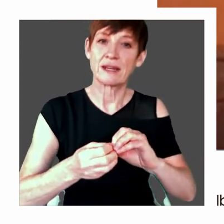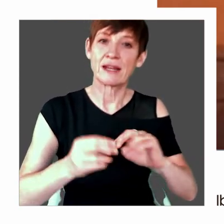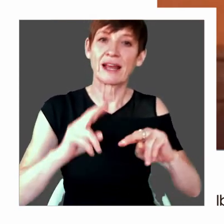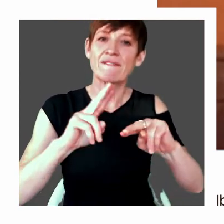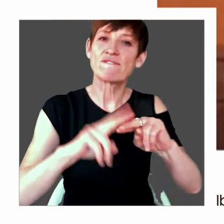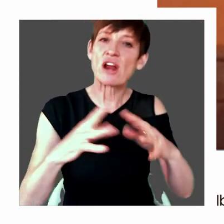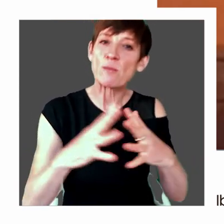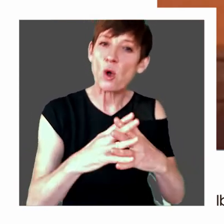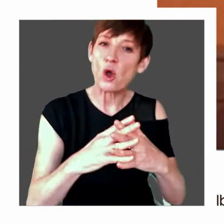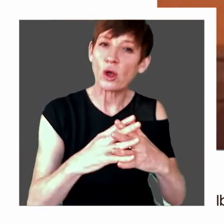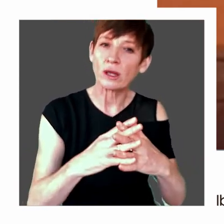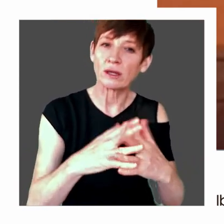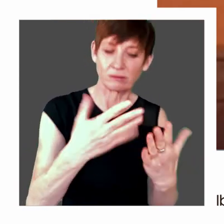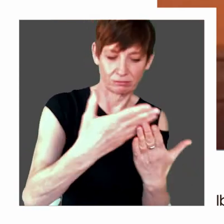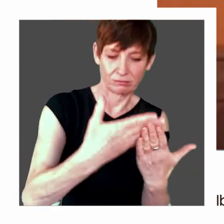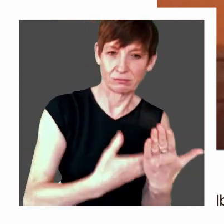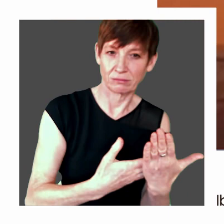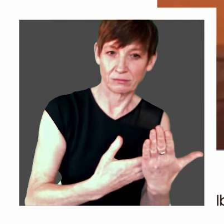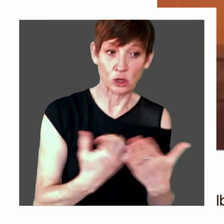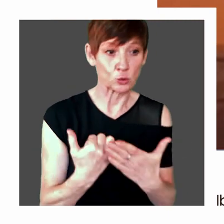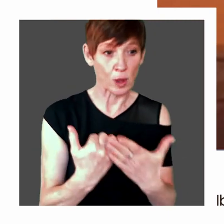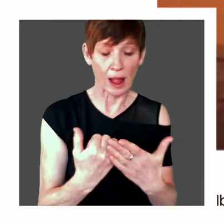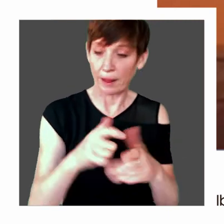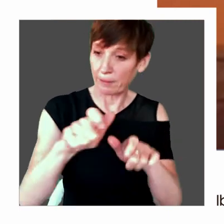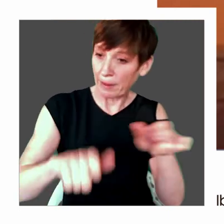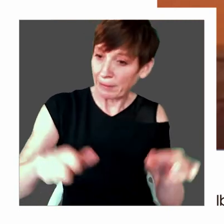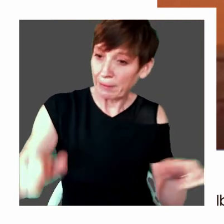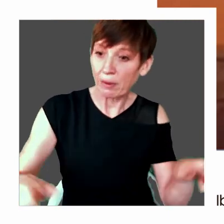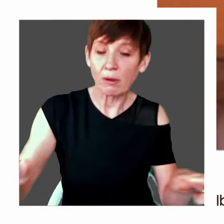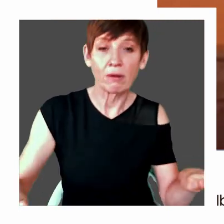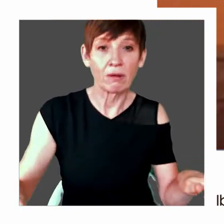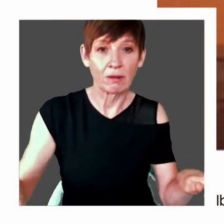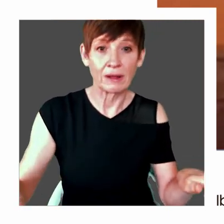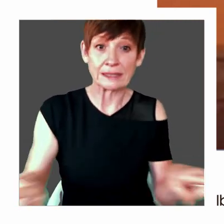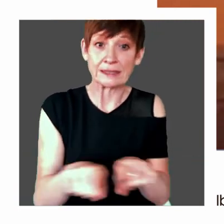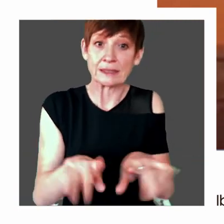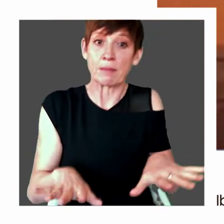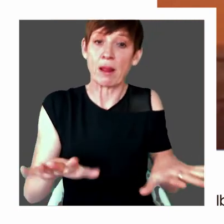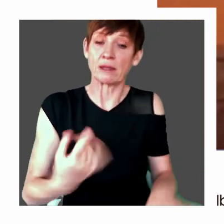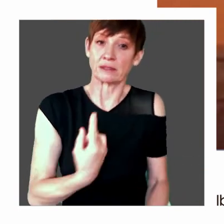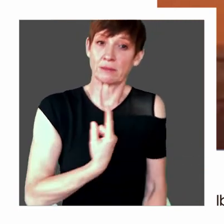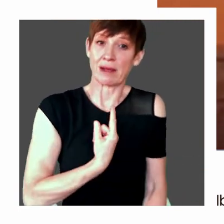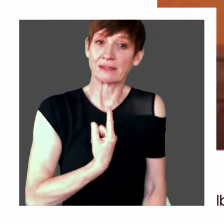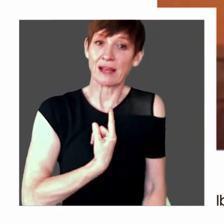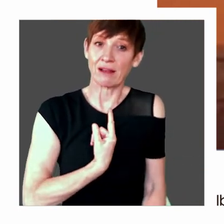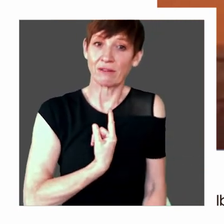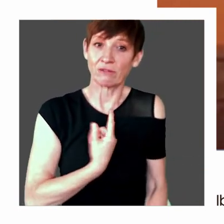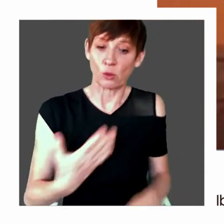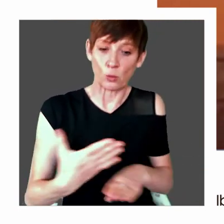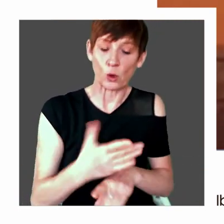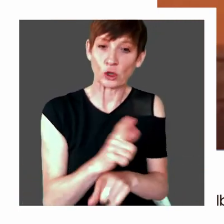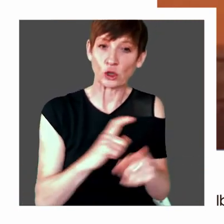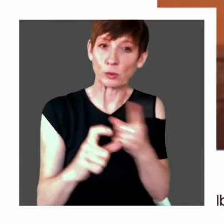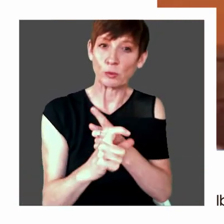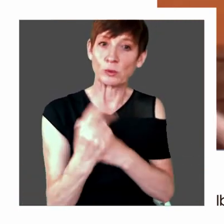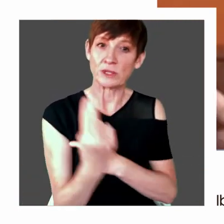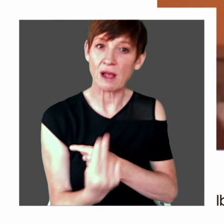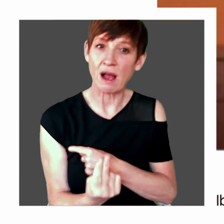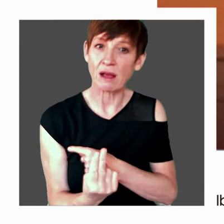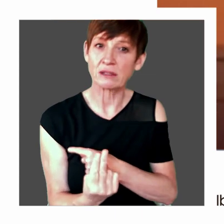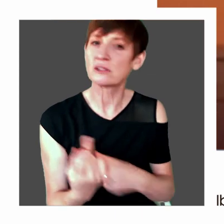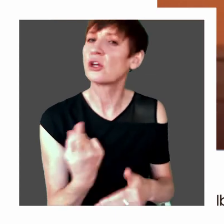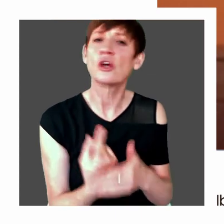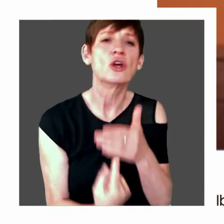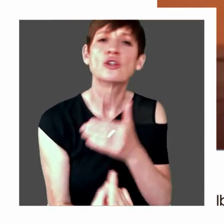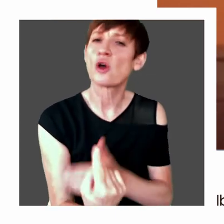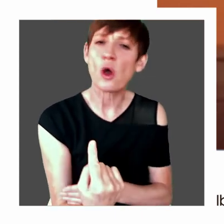in community arts to not only provide workshops that, you know, are good for people holistically as they are, but